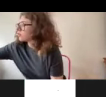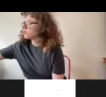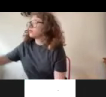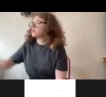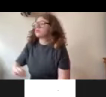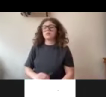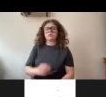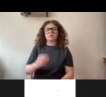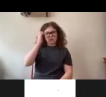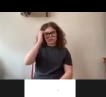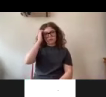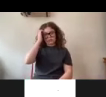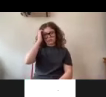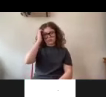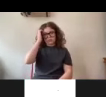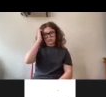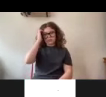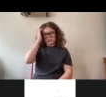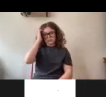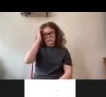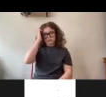Okay, and let me show the.